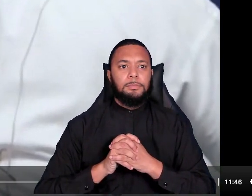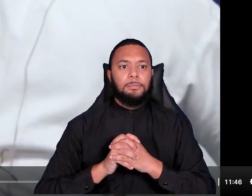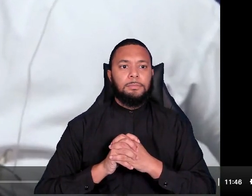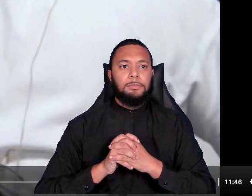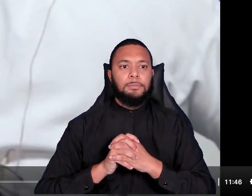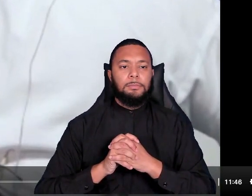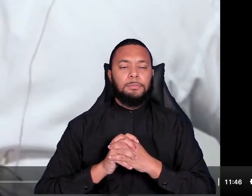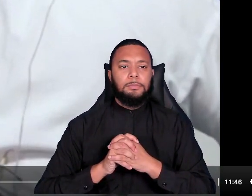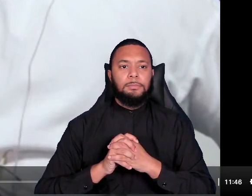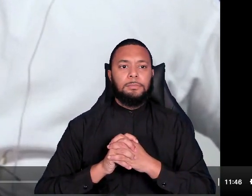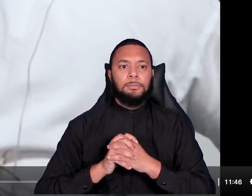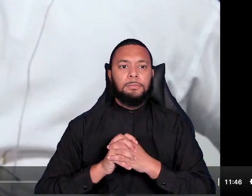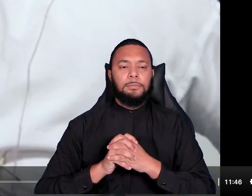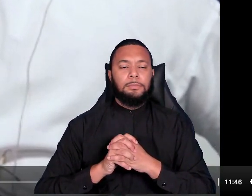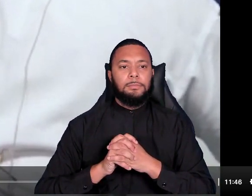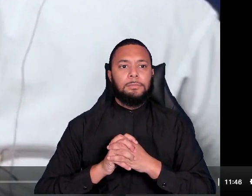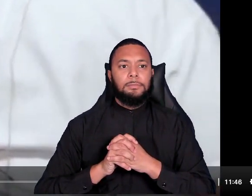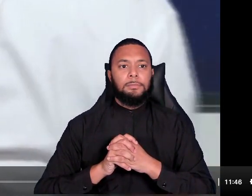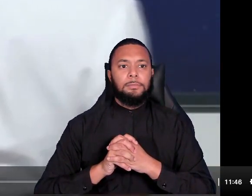and